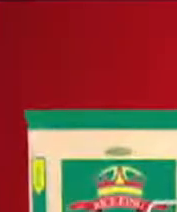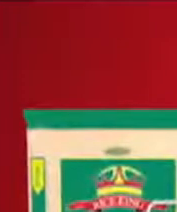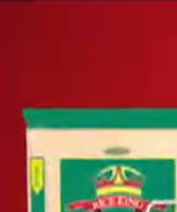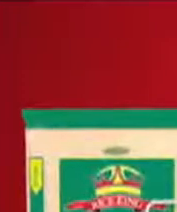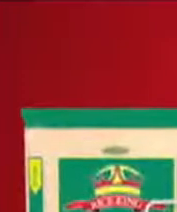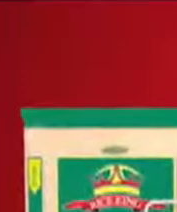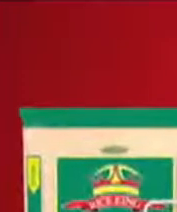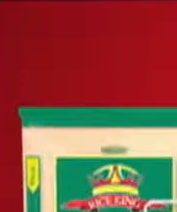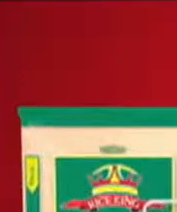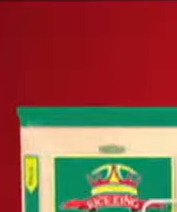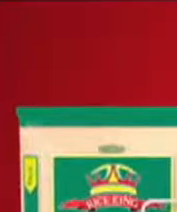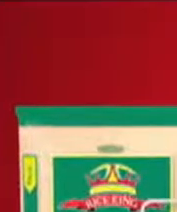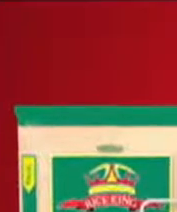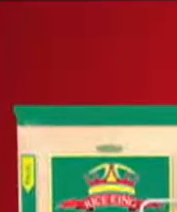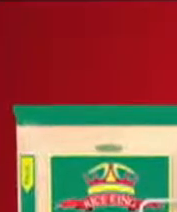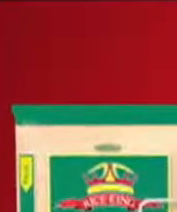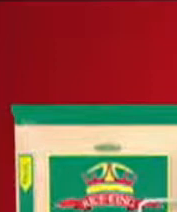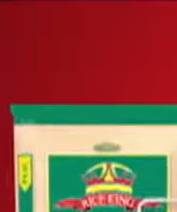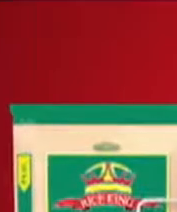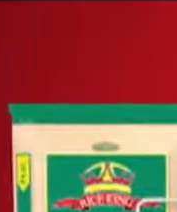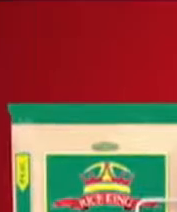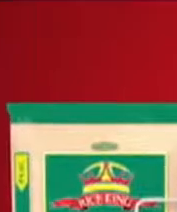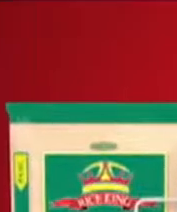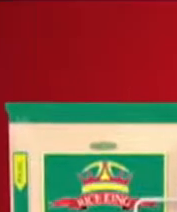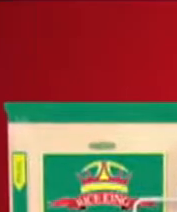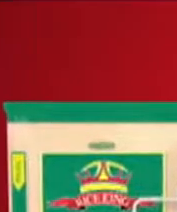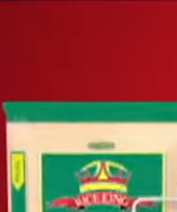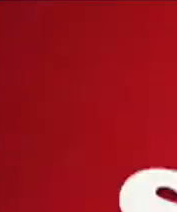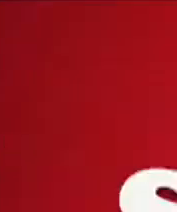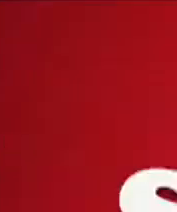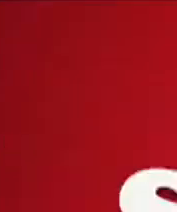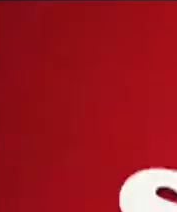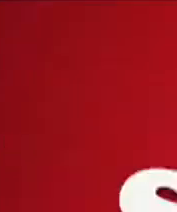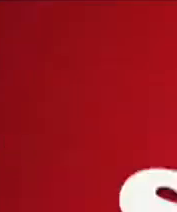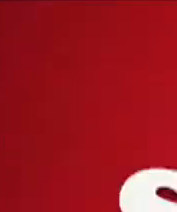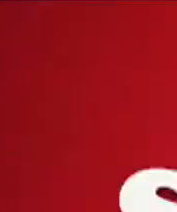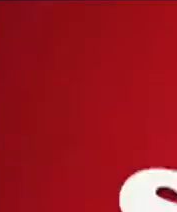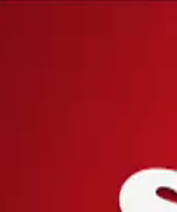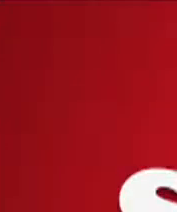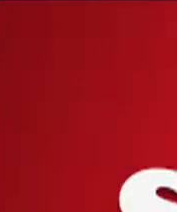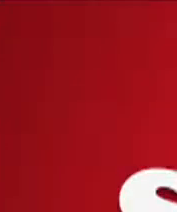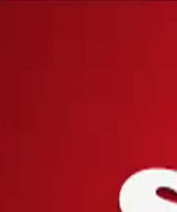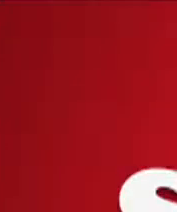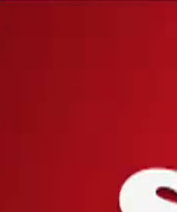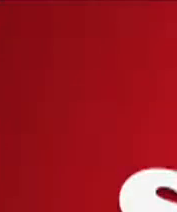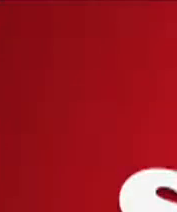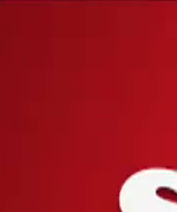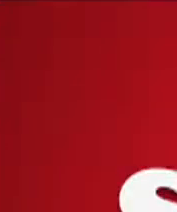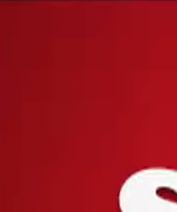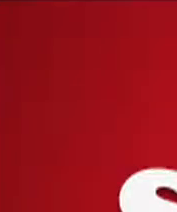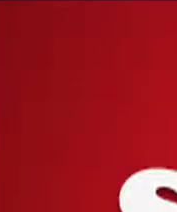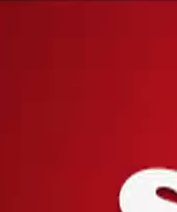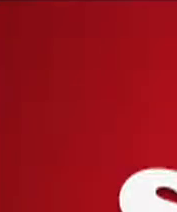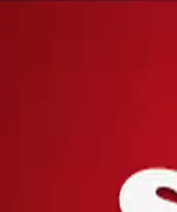for $530. Save $66. Only at ShopRite.